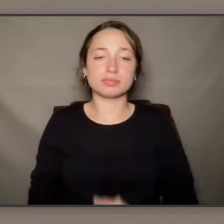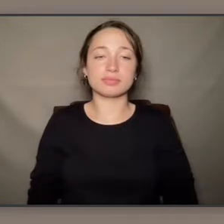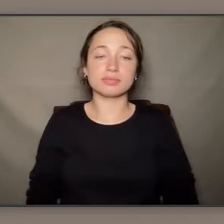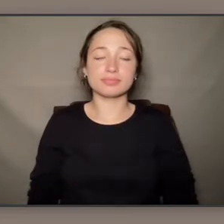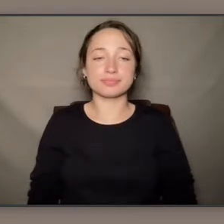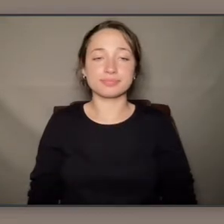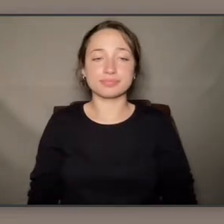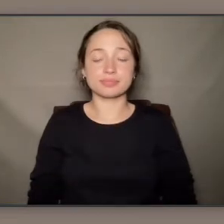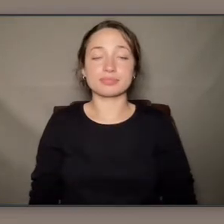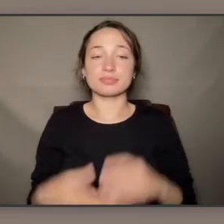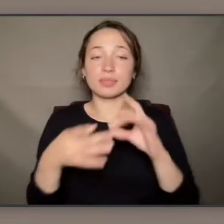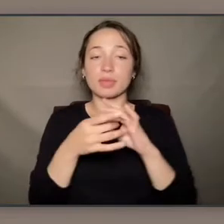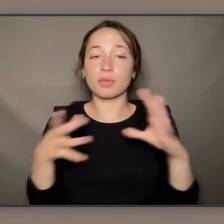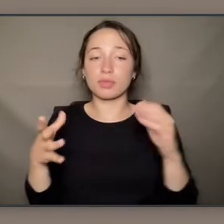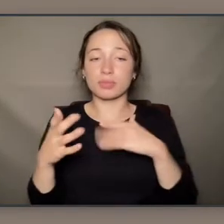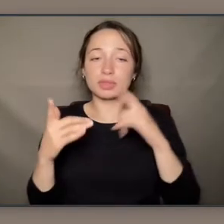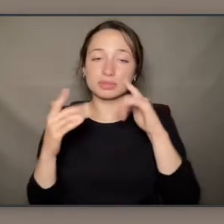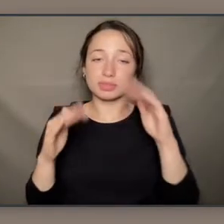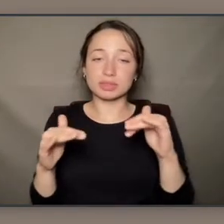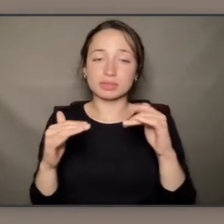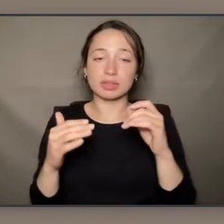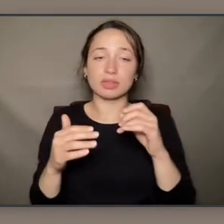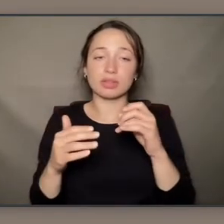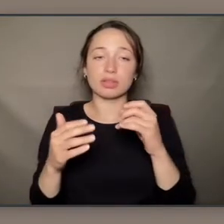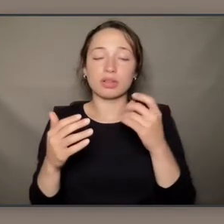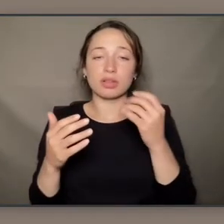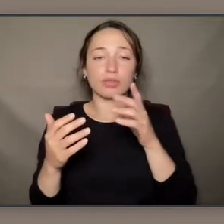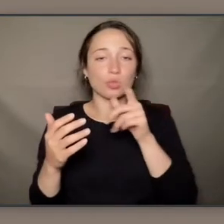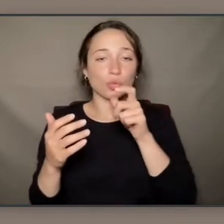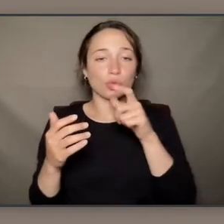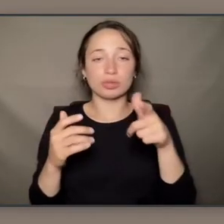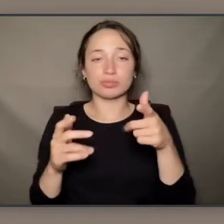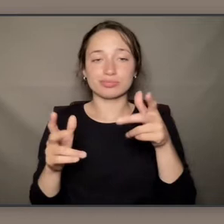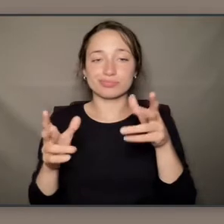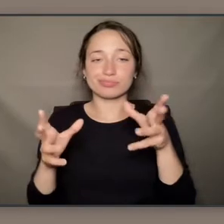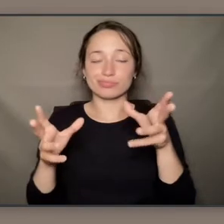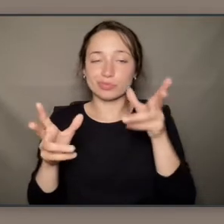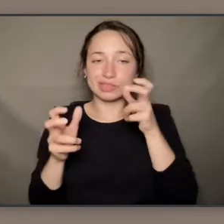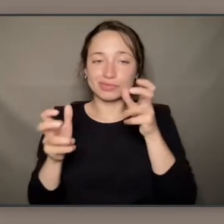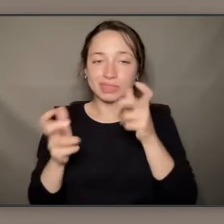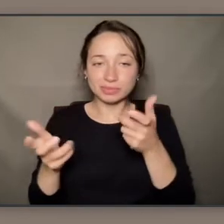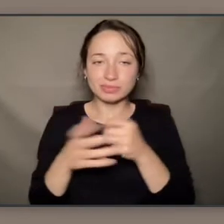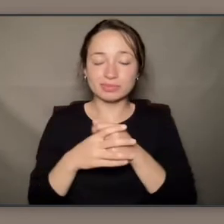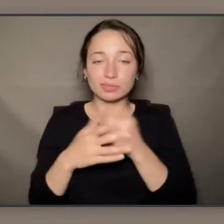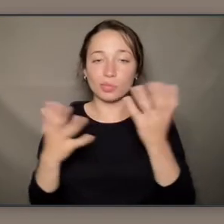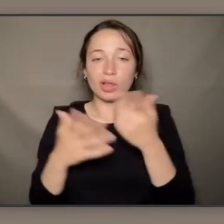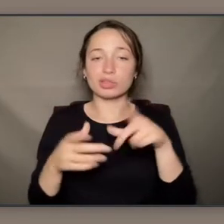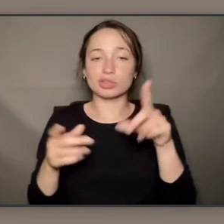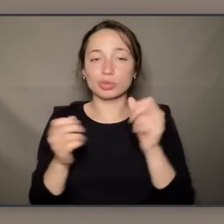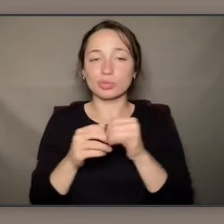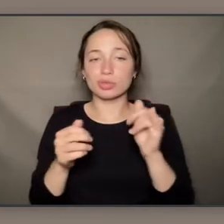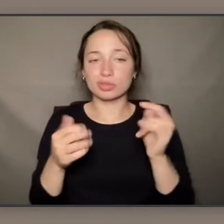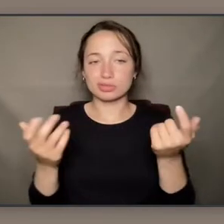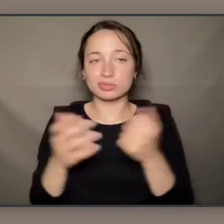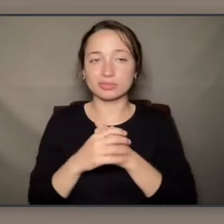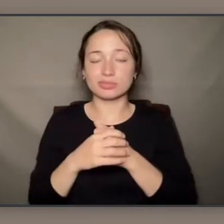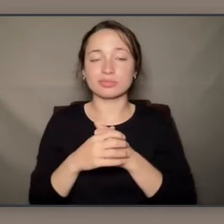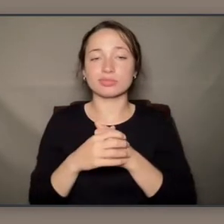to let go of my expectations of how whoever's listening receives it or what they do